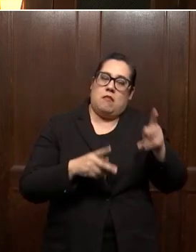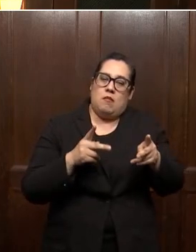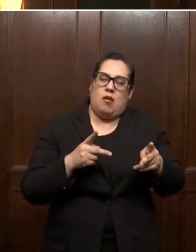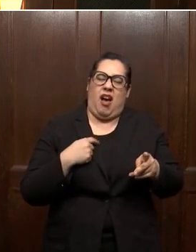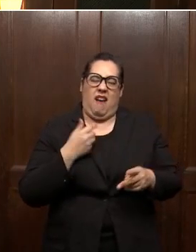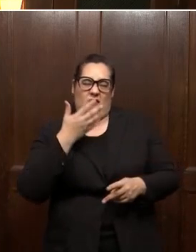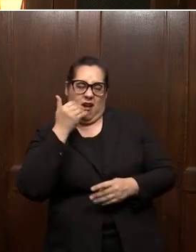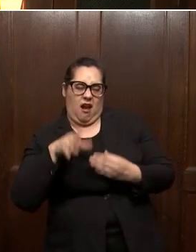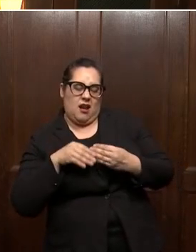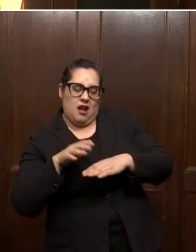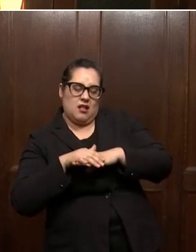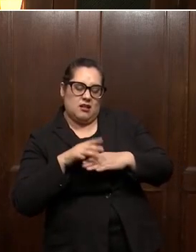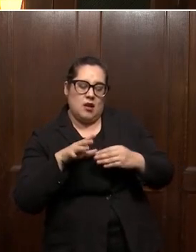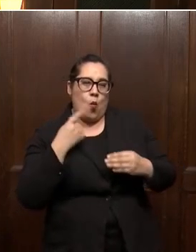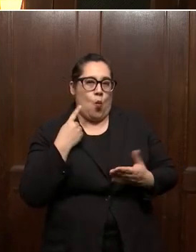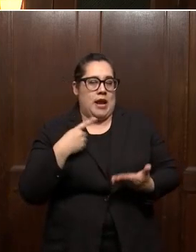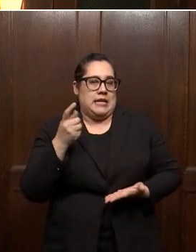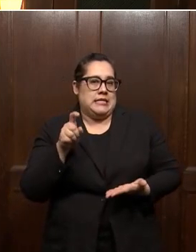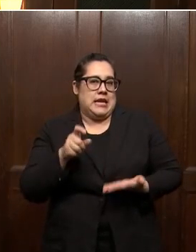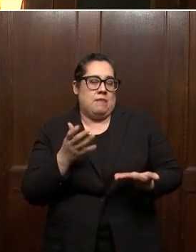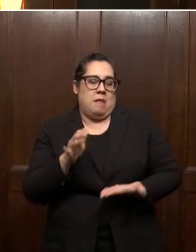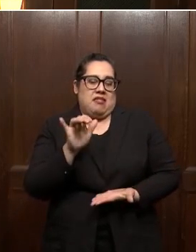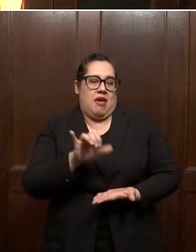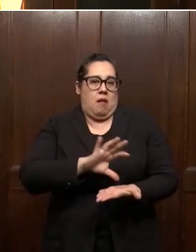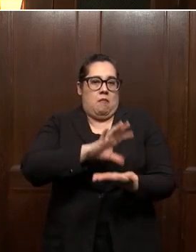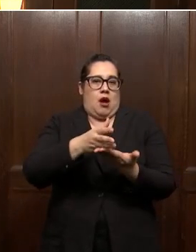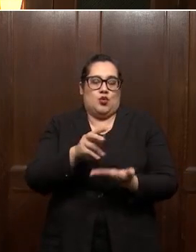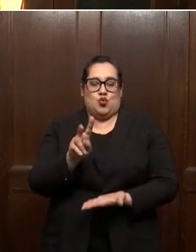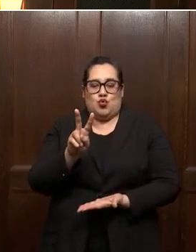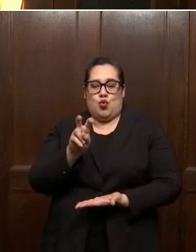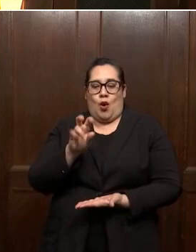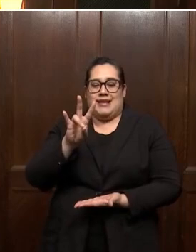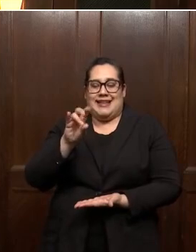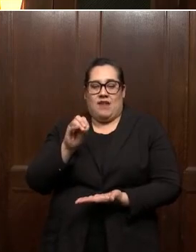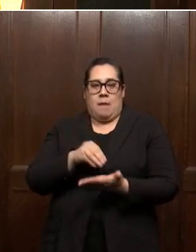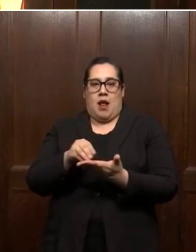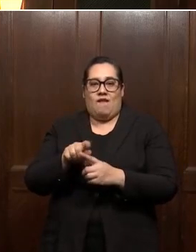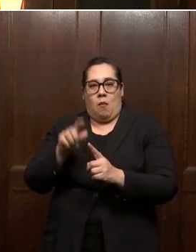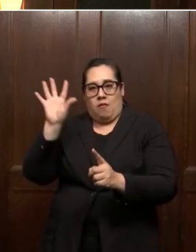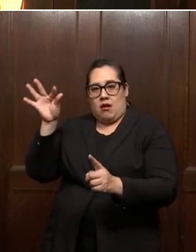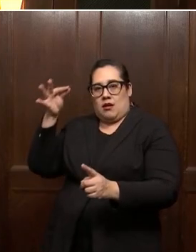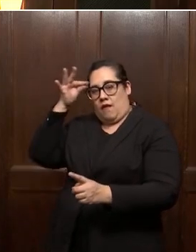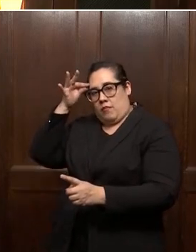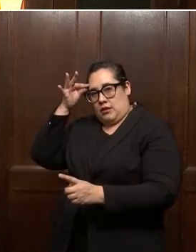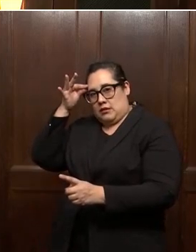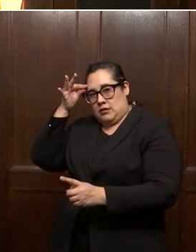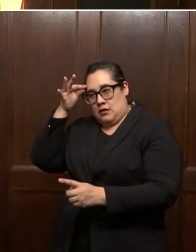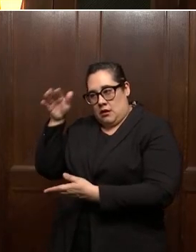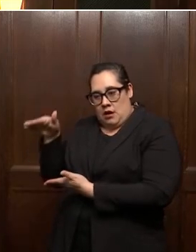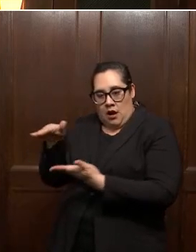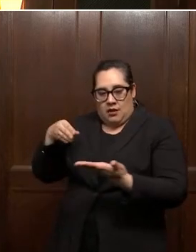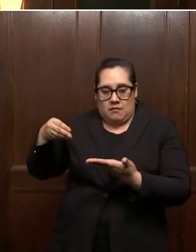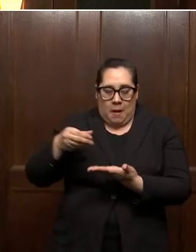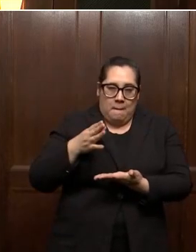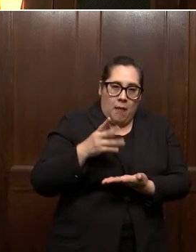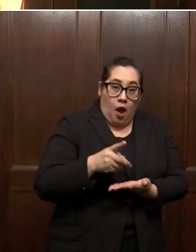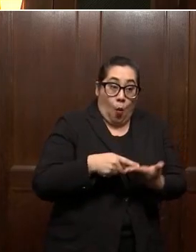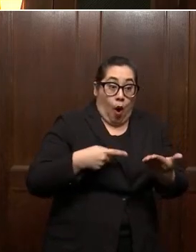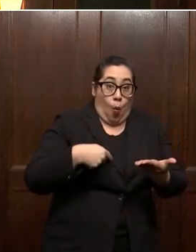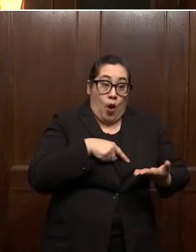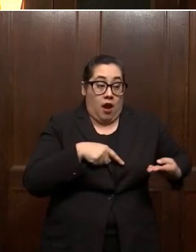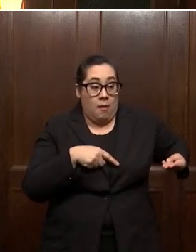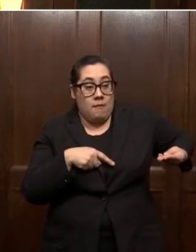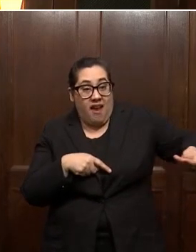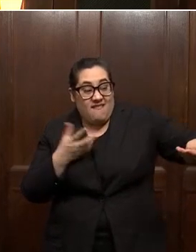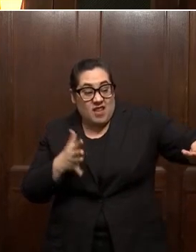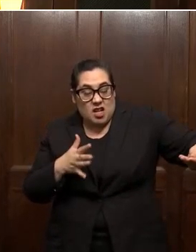add that too. We probably need at least that much money, $270 million from the federal government, just to replenish what was lost this past month. But